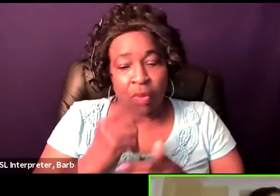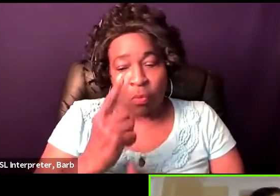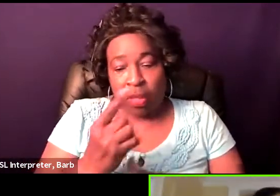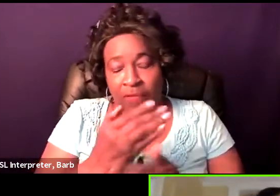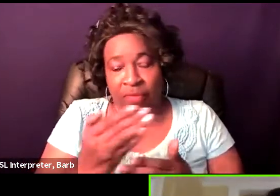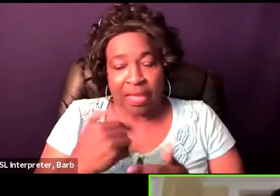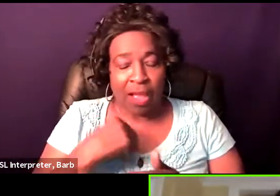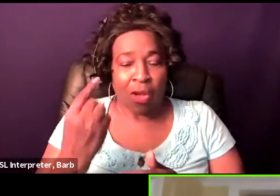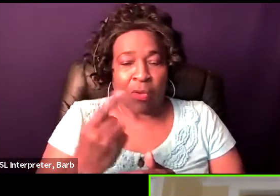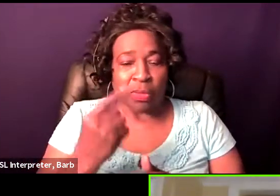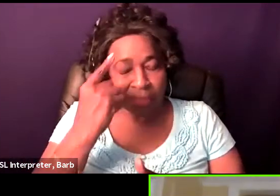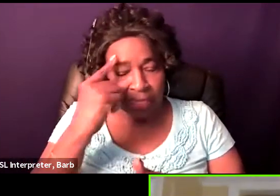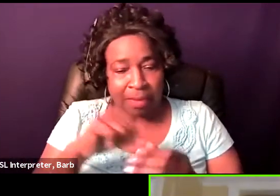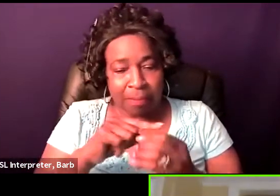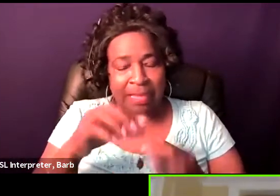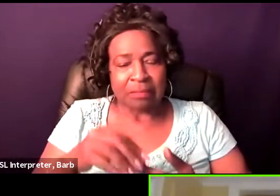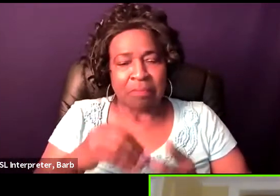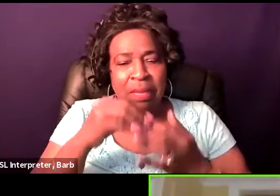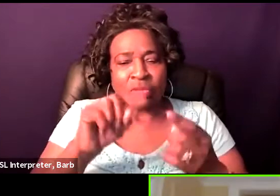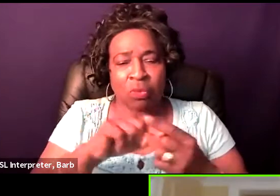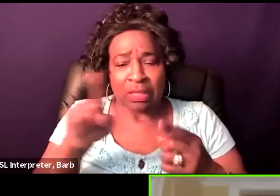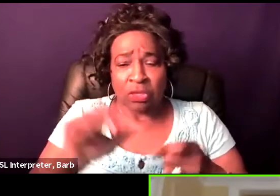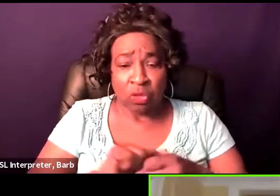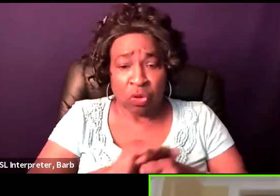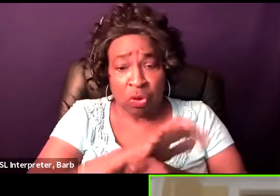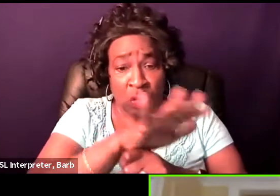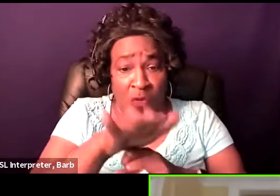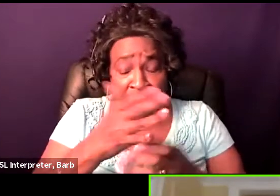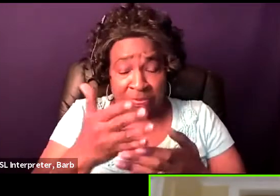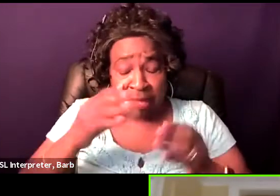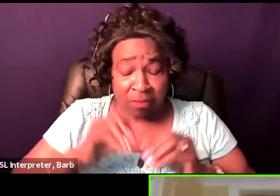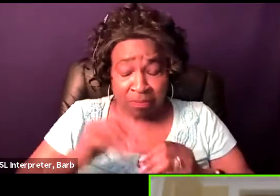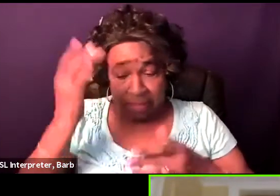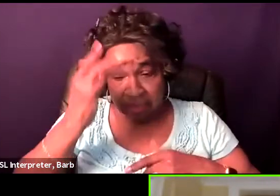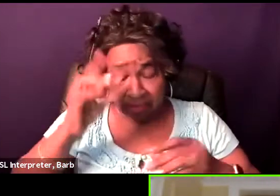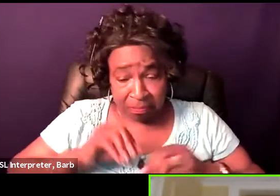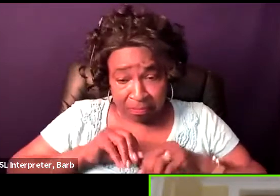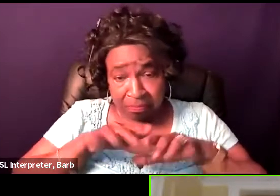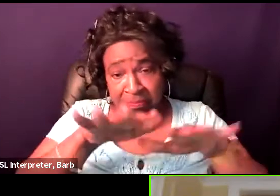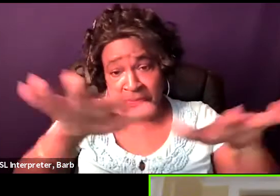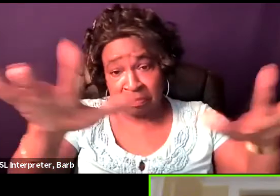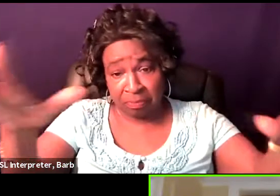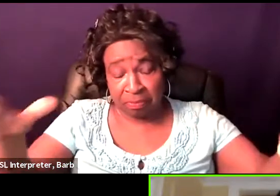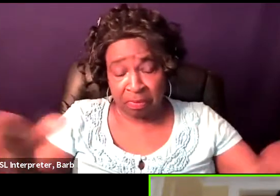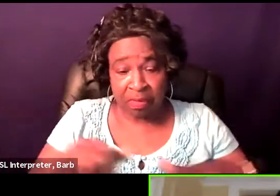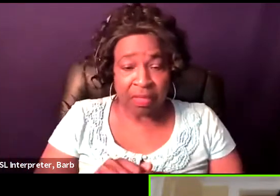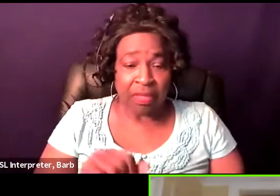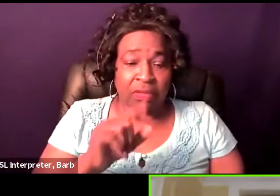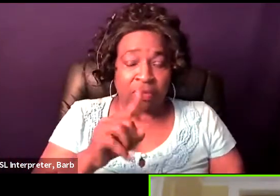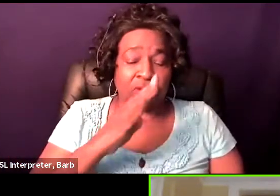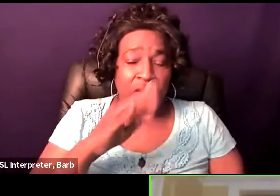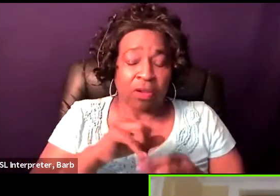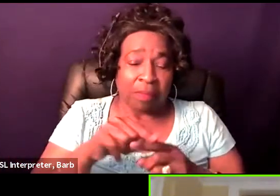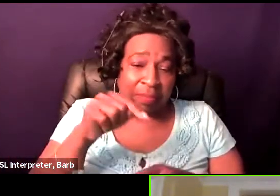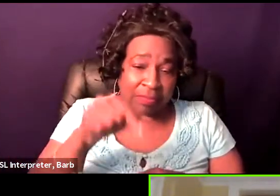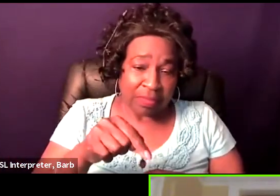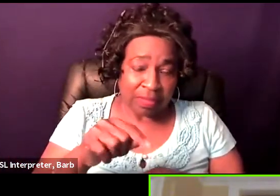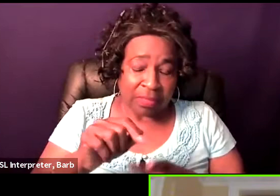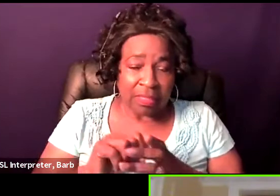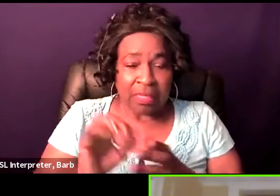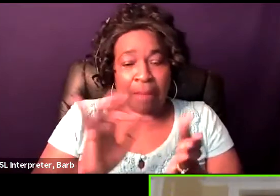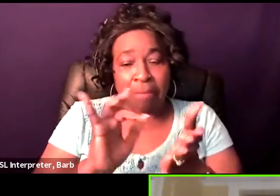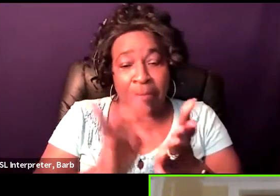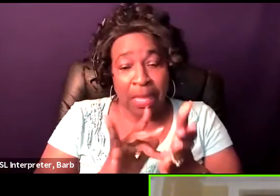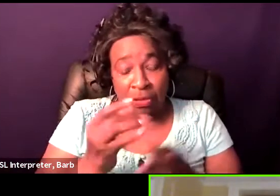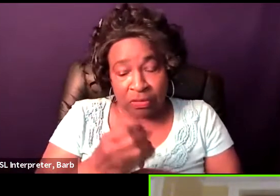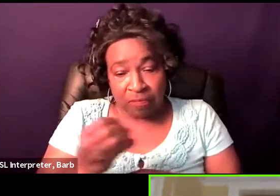always think about, especially when this COVID thing went off the rails, was people talking about, and you talk about this in your talk too, like medical devices